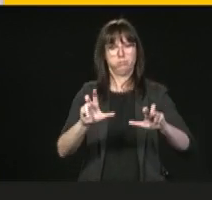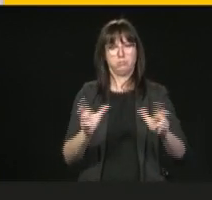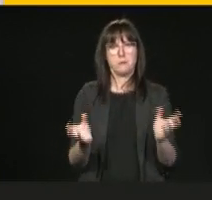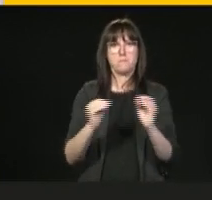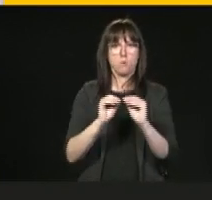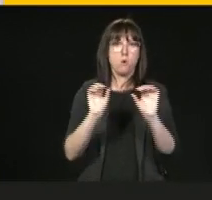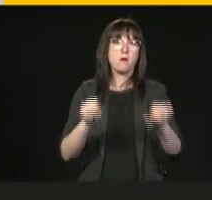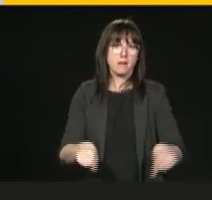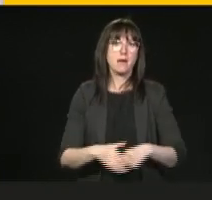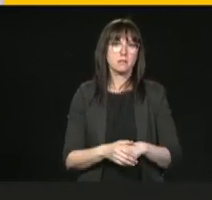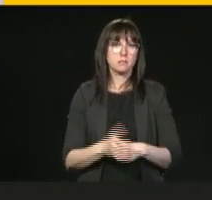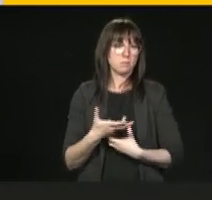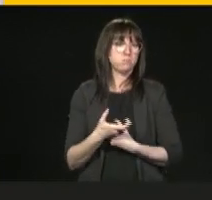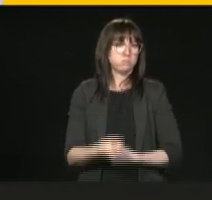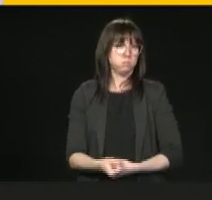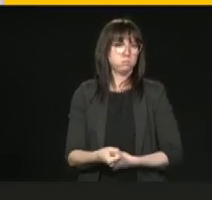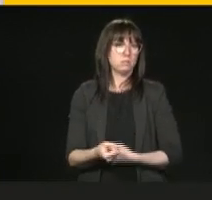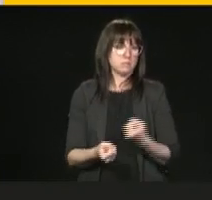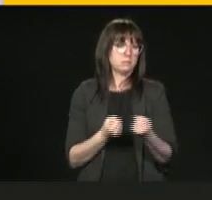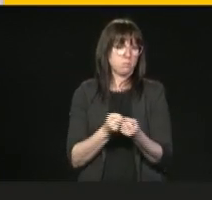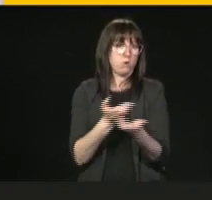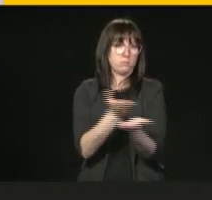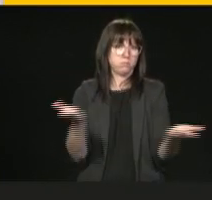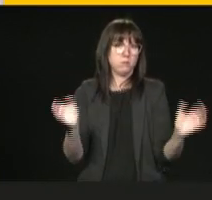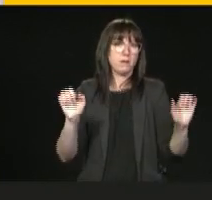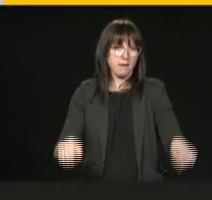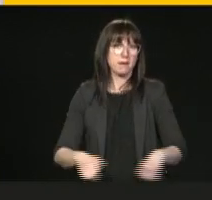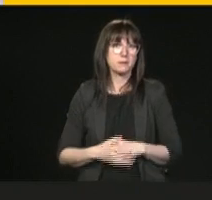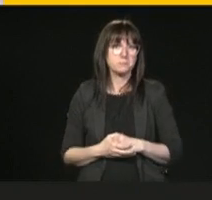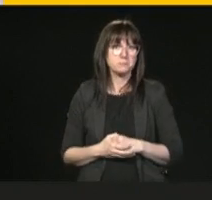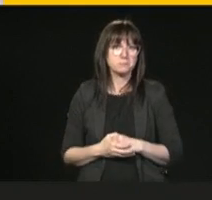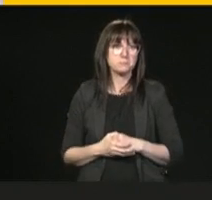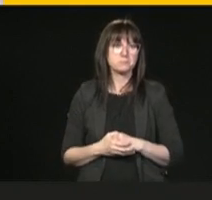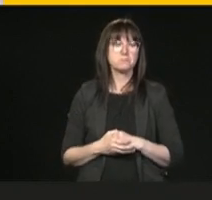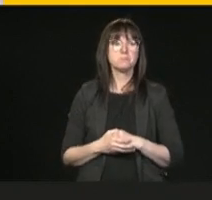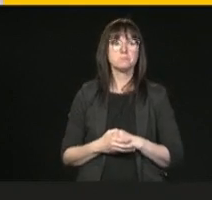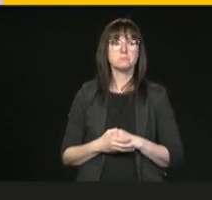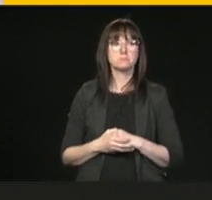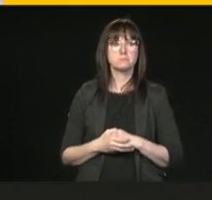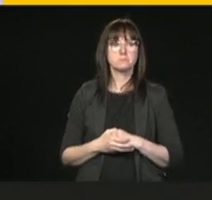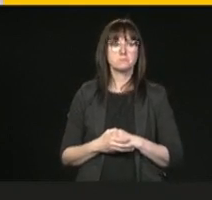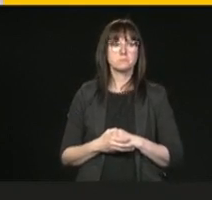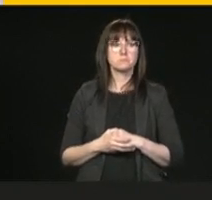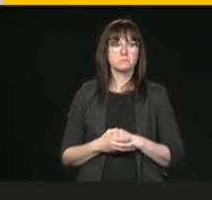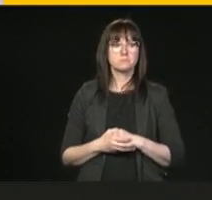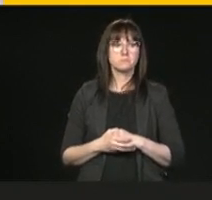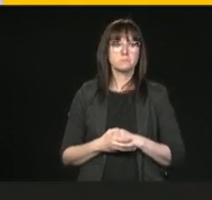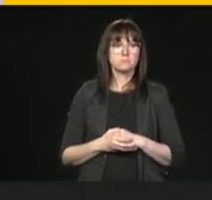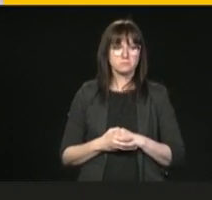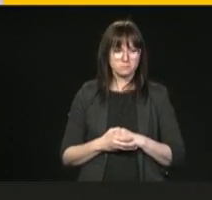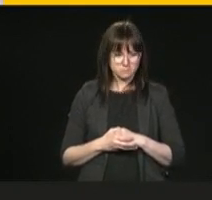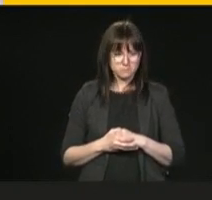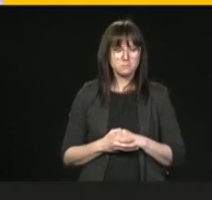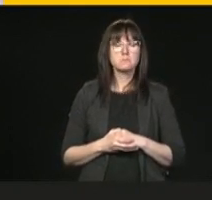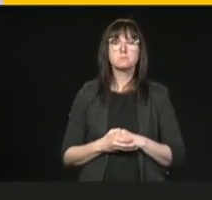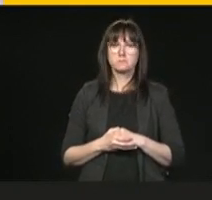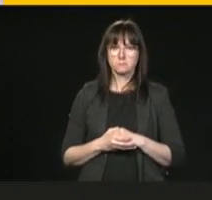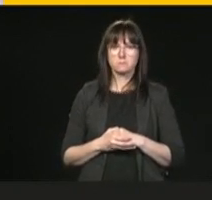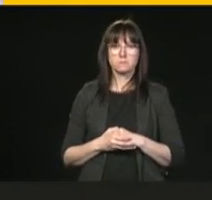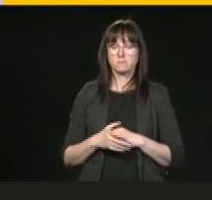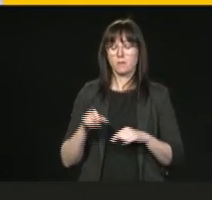fully confident of our ability to help people in this emergency. This is a